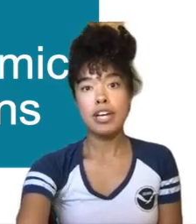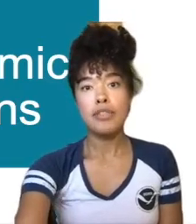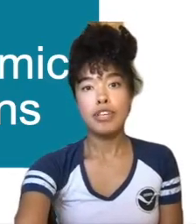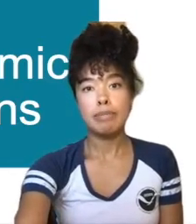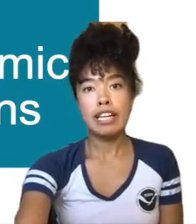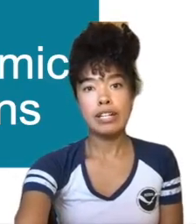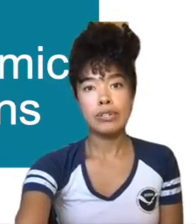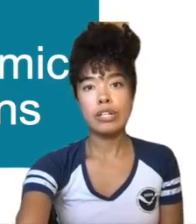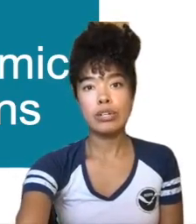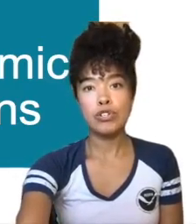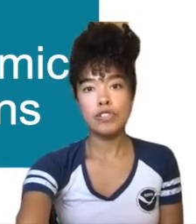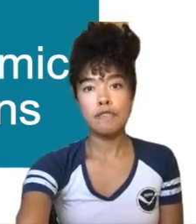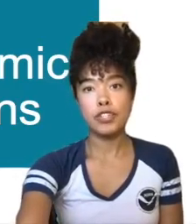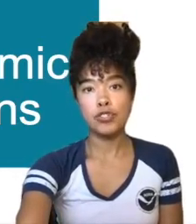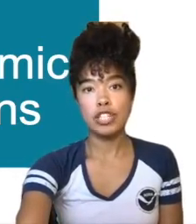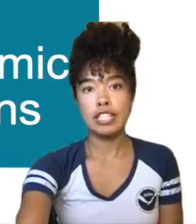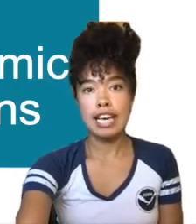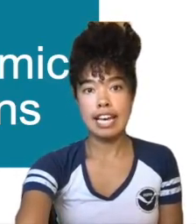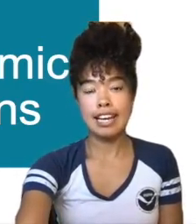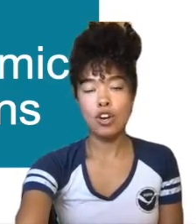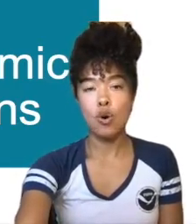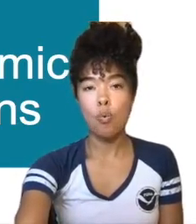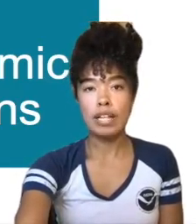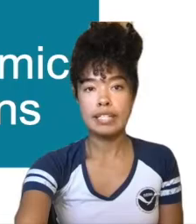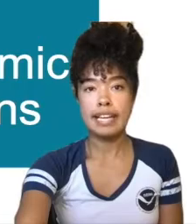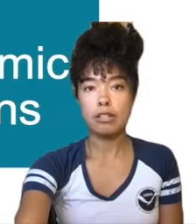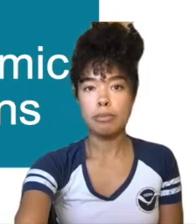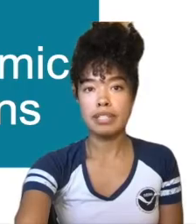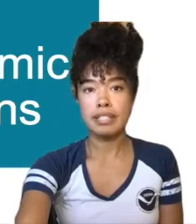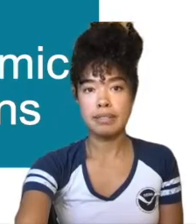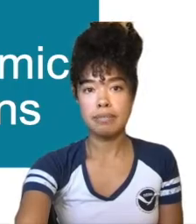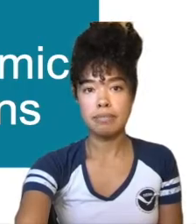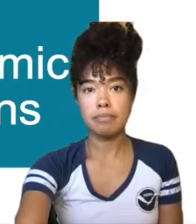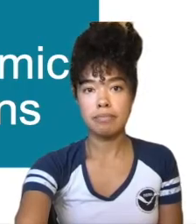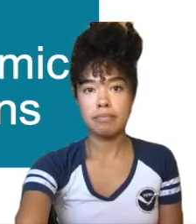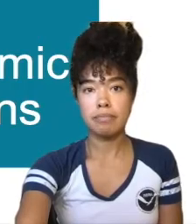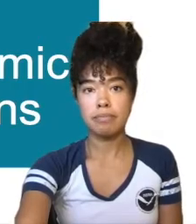example, these may include closures of fisheries and whale entanglements.